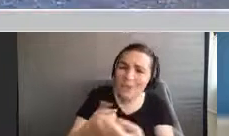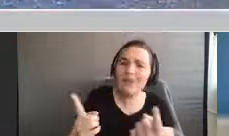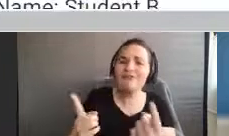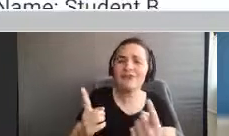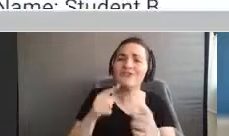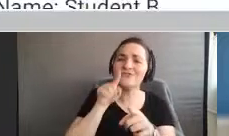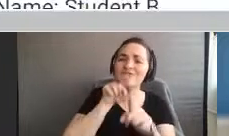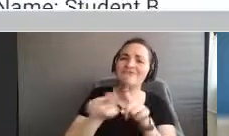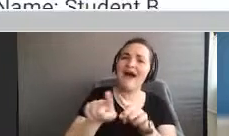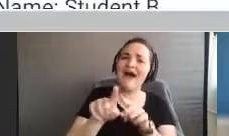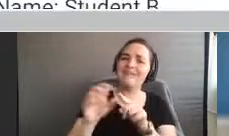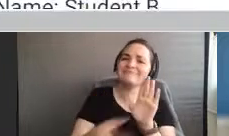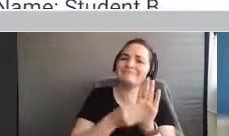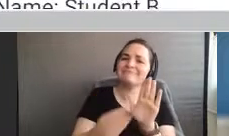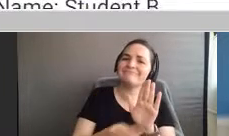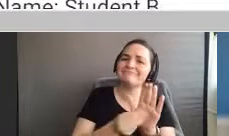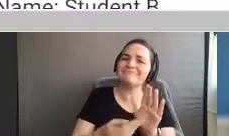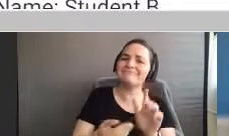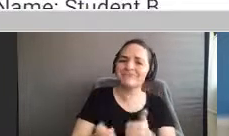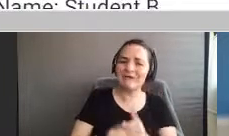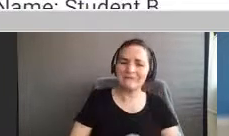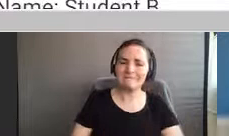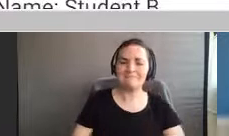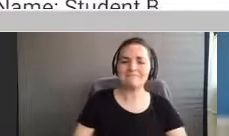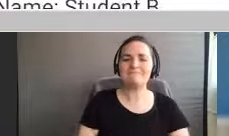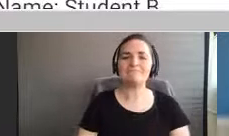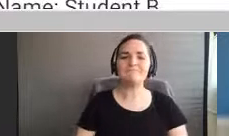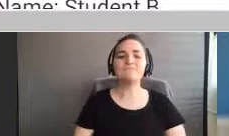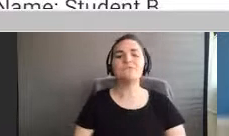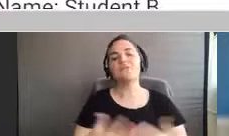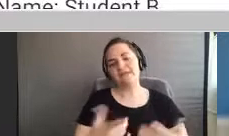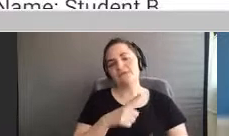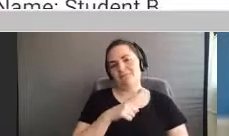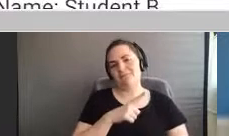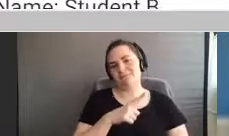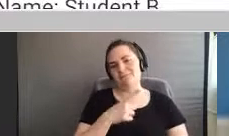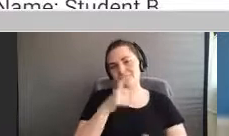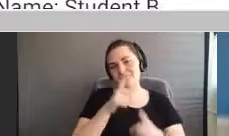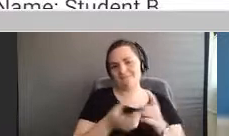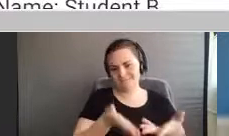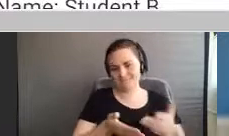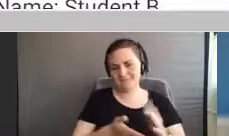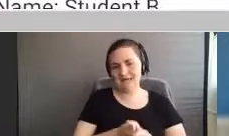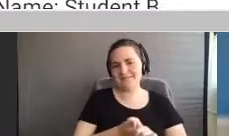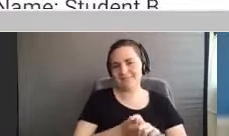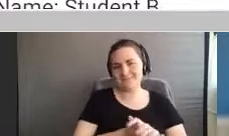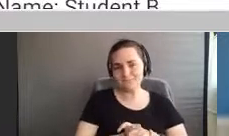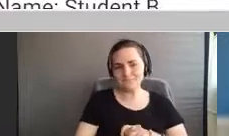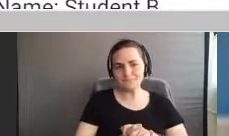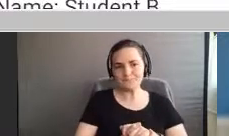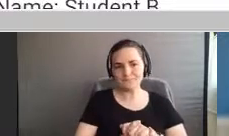great. So that was the function of that. Let me look now at